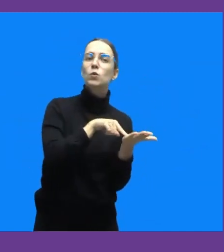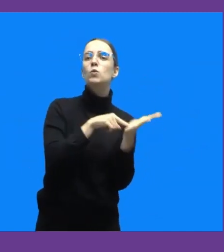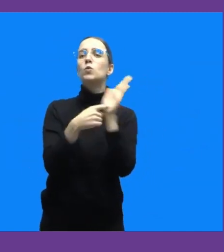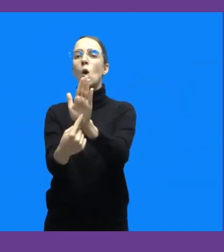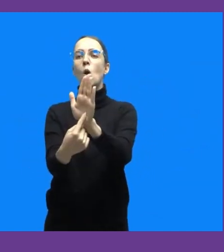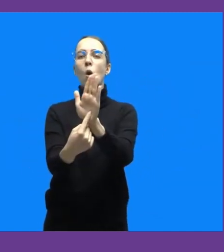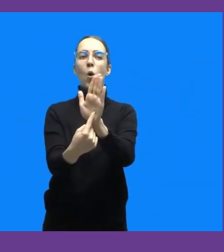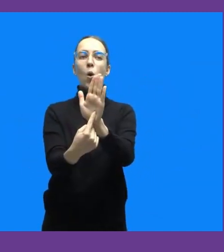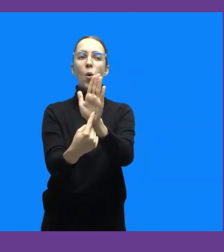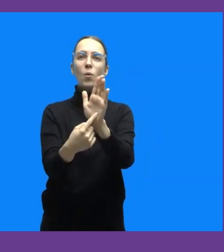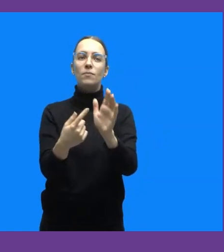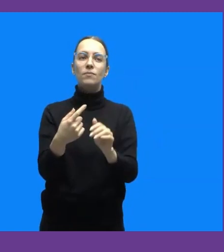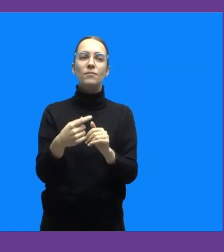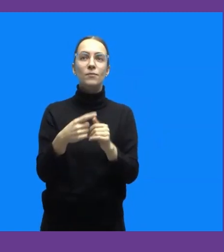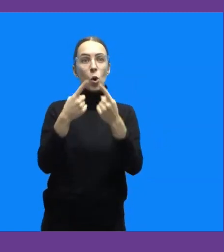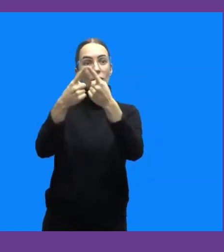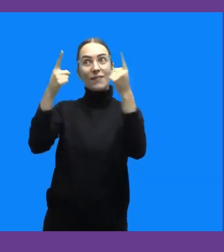actually doing, what projects it is